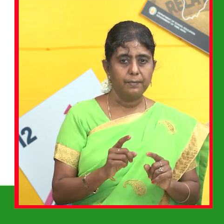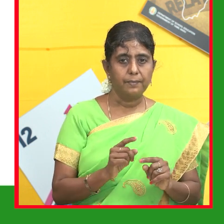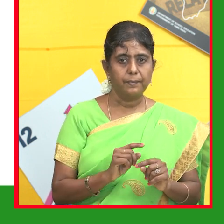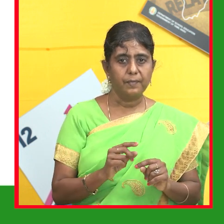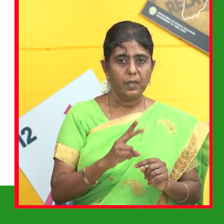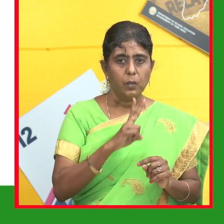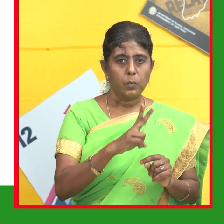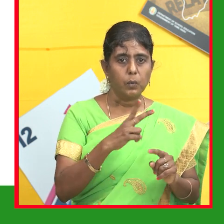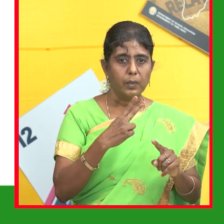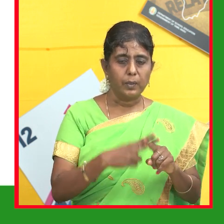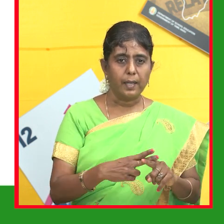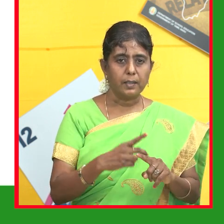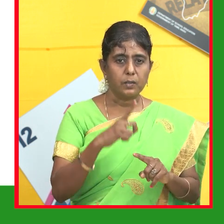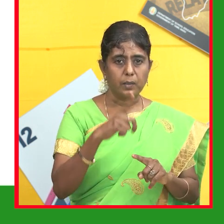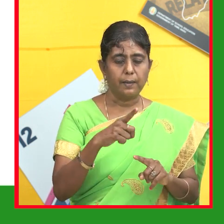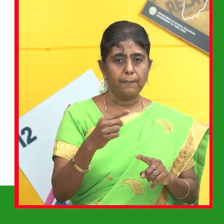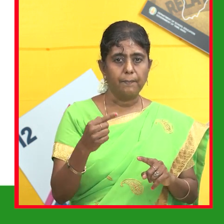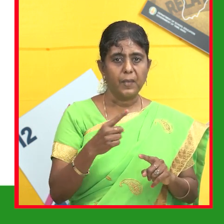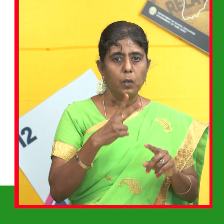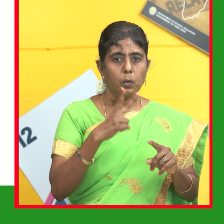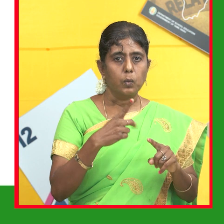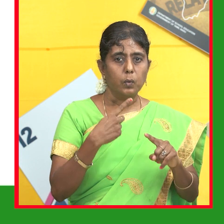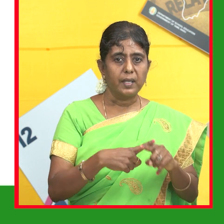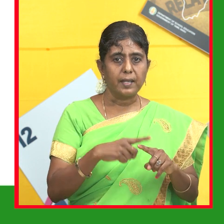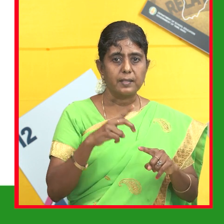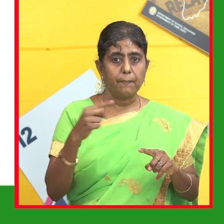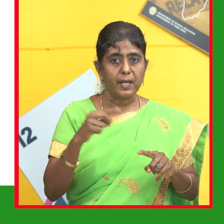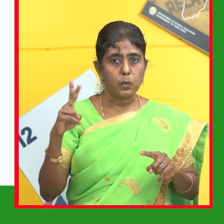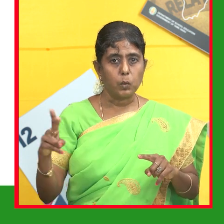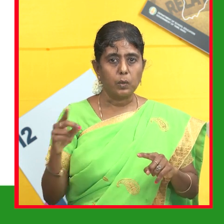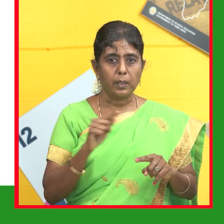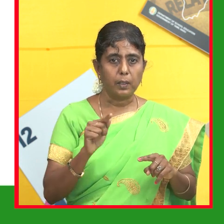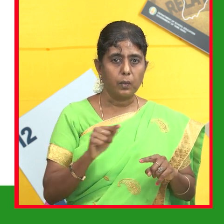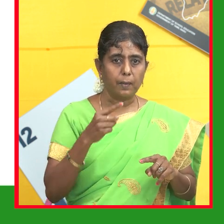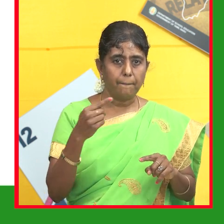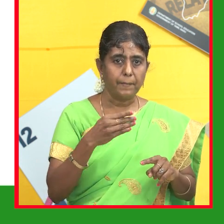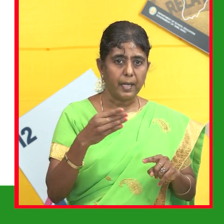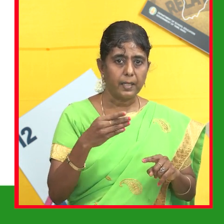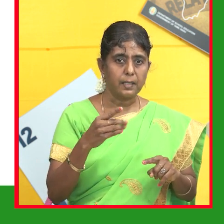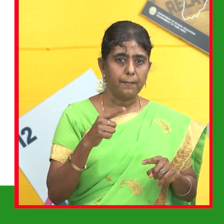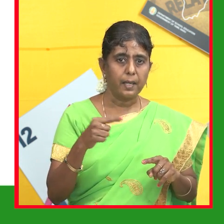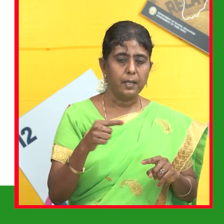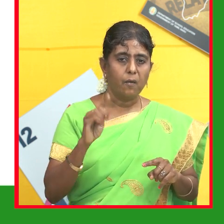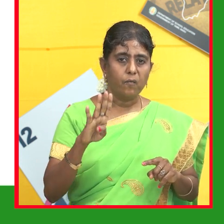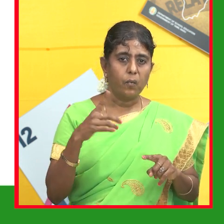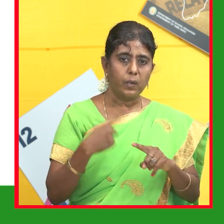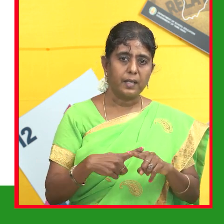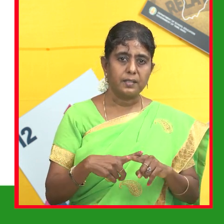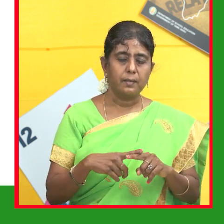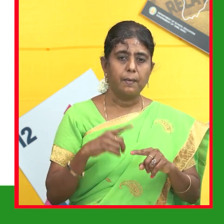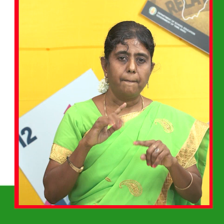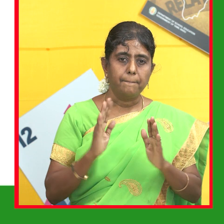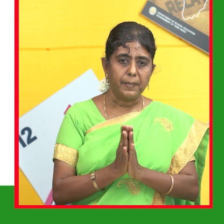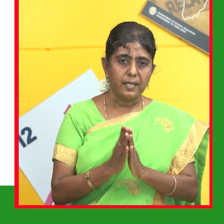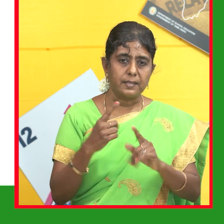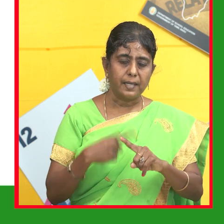verify. 2x into x is 2x squared, 2x into minus 2 is minus 4x, plus 1 into x is x, and 1 into minus 2 is minus